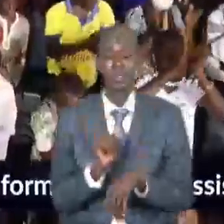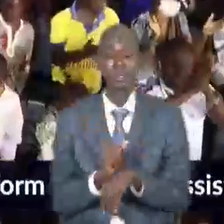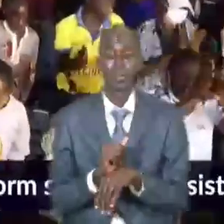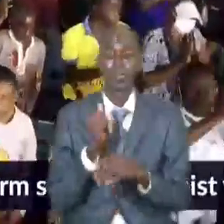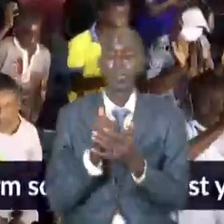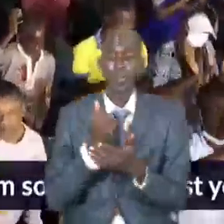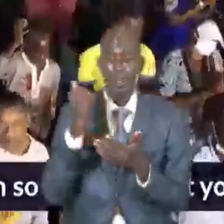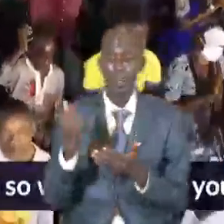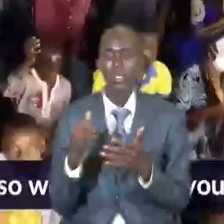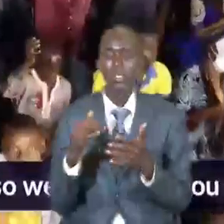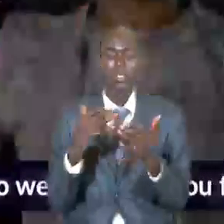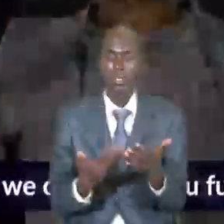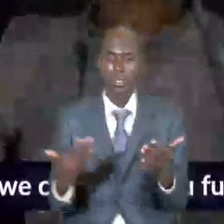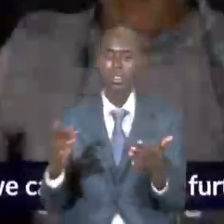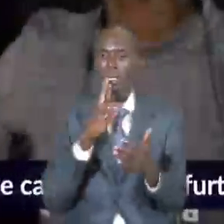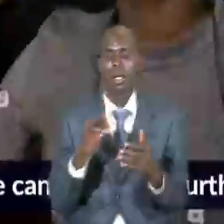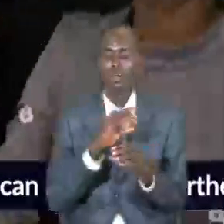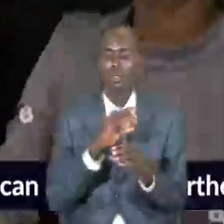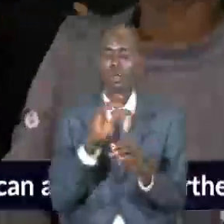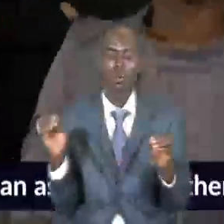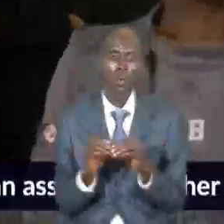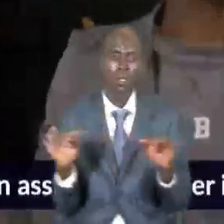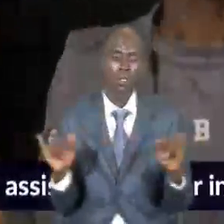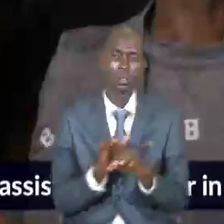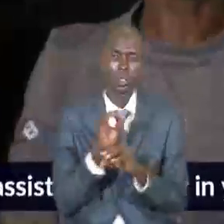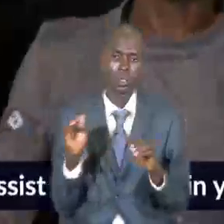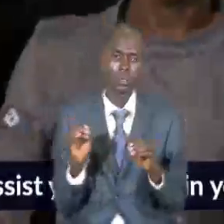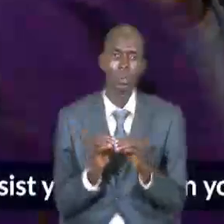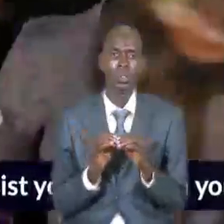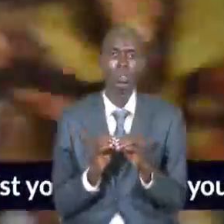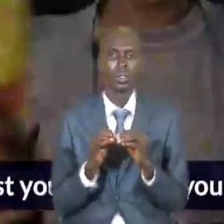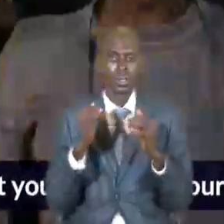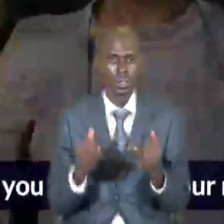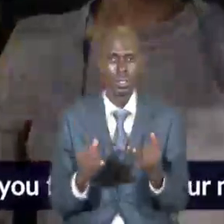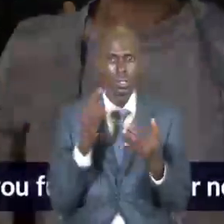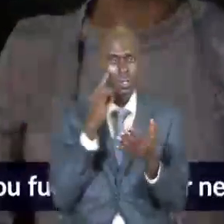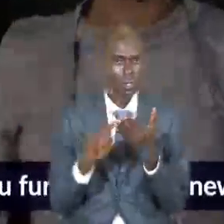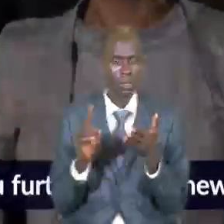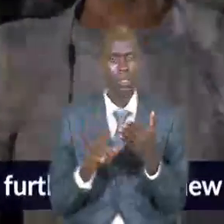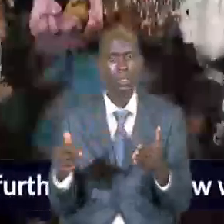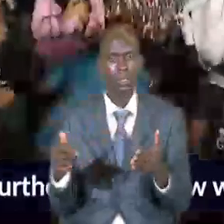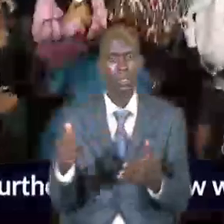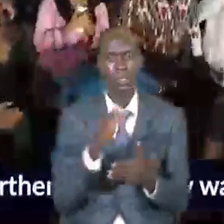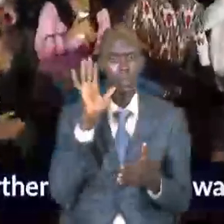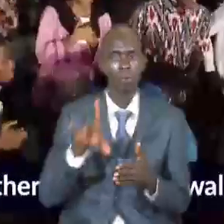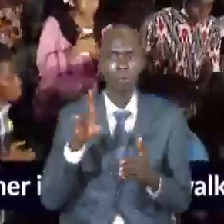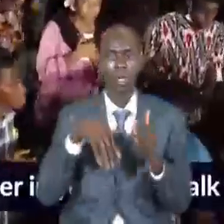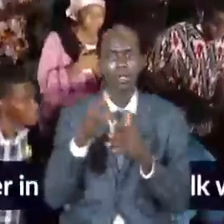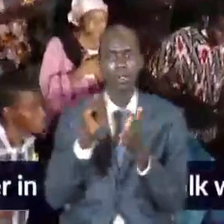Amen. Things are not the same anymore. Check up yourself. You'll find your miracle is there.